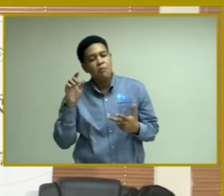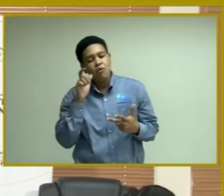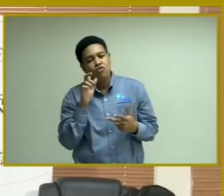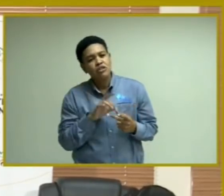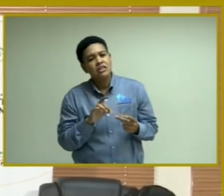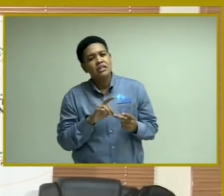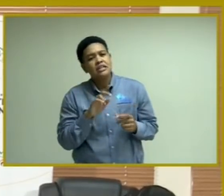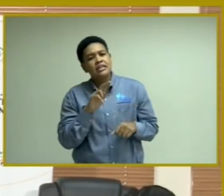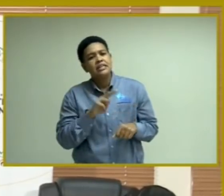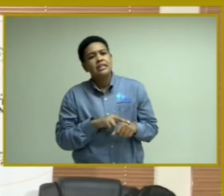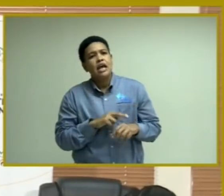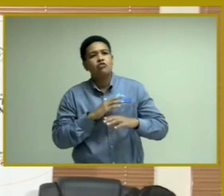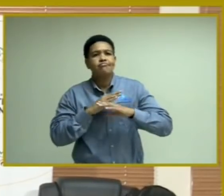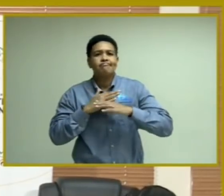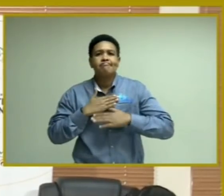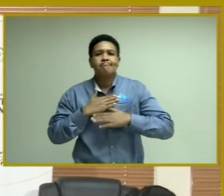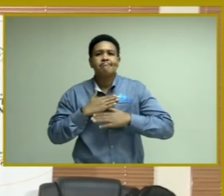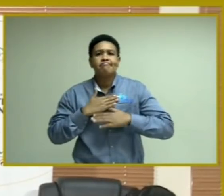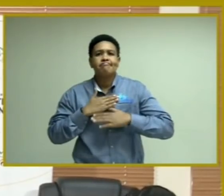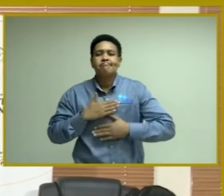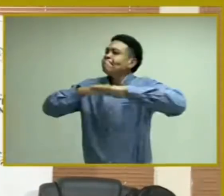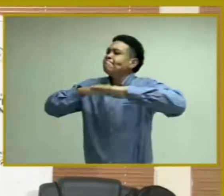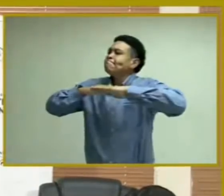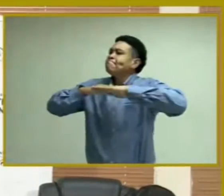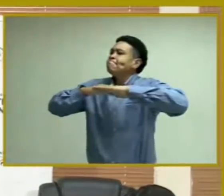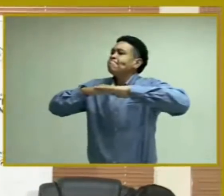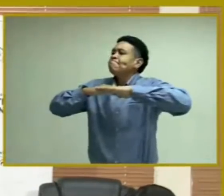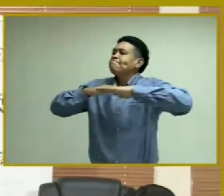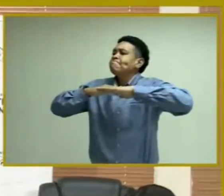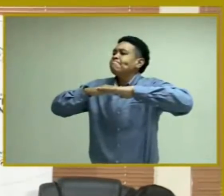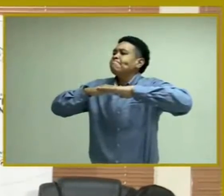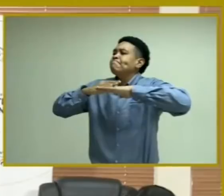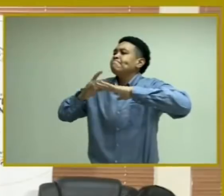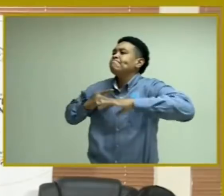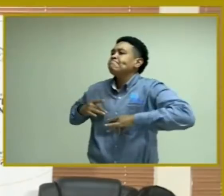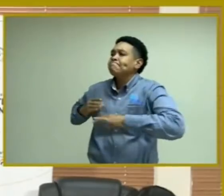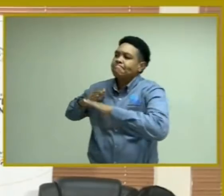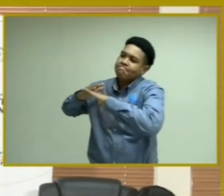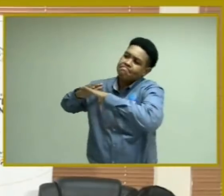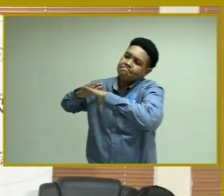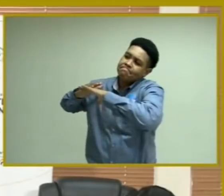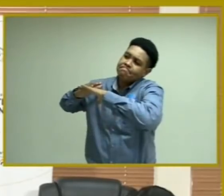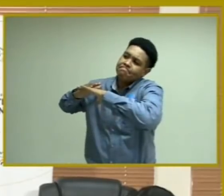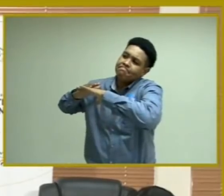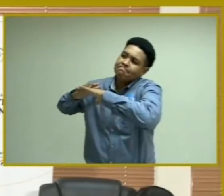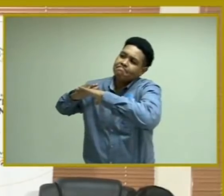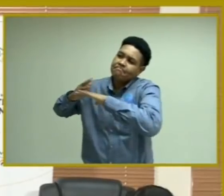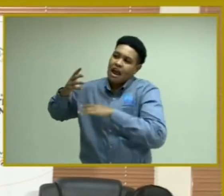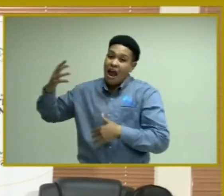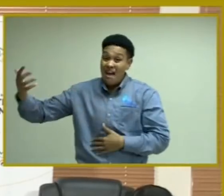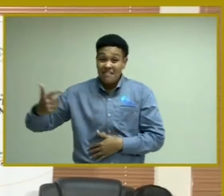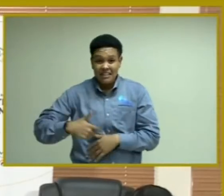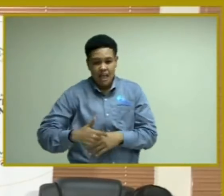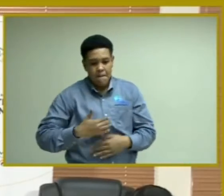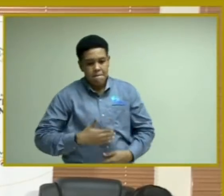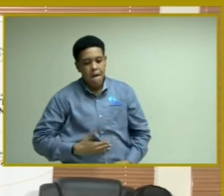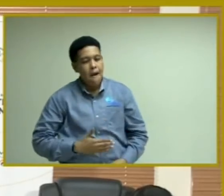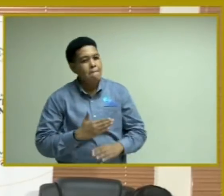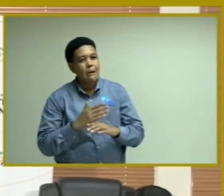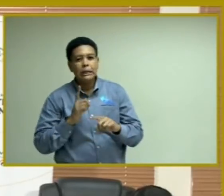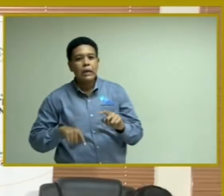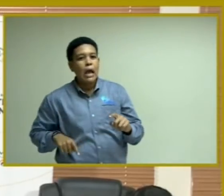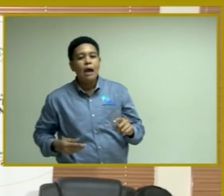addressed natural immunity, that immunity might wane after a period, but how long